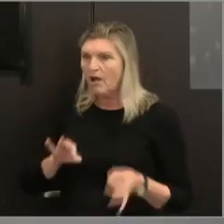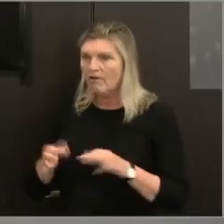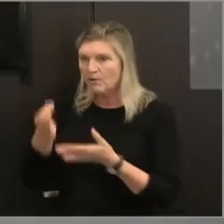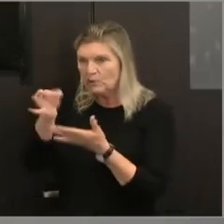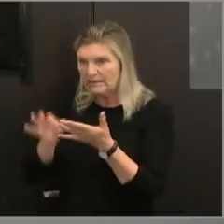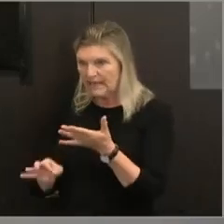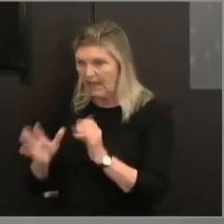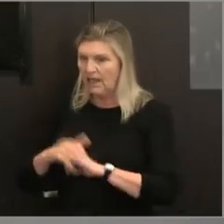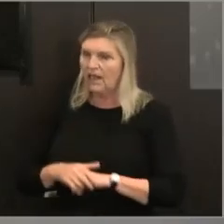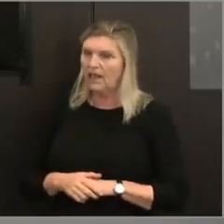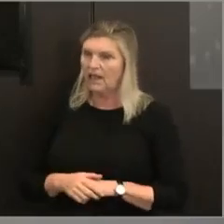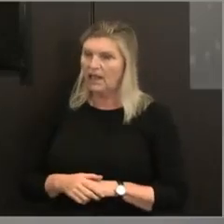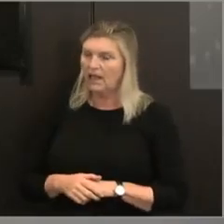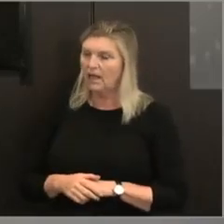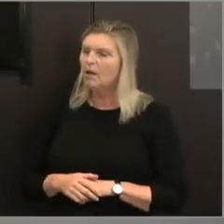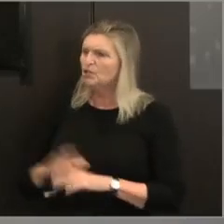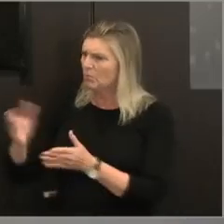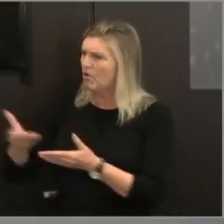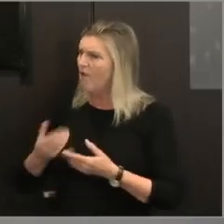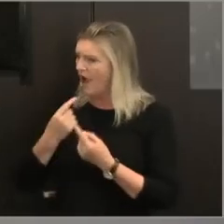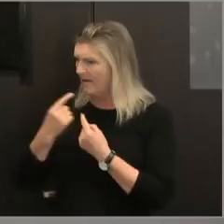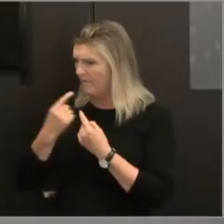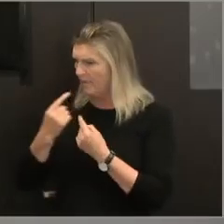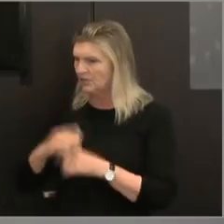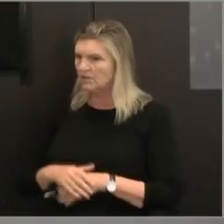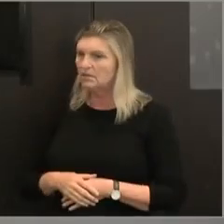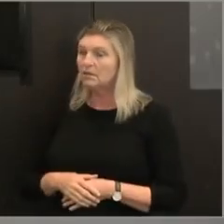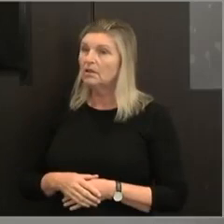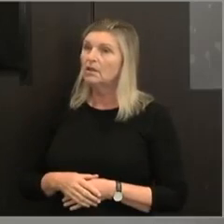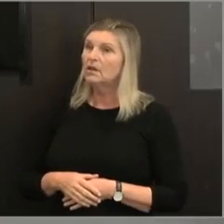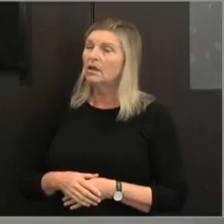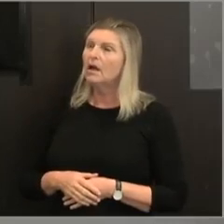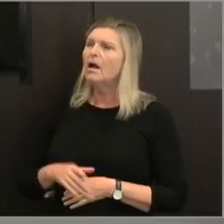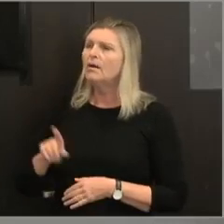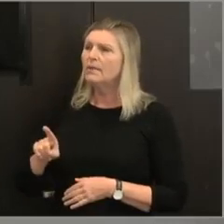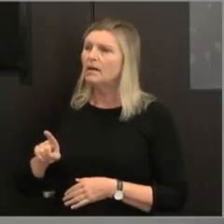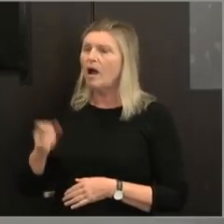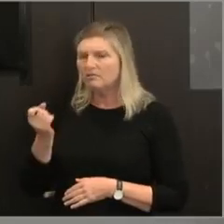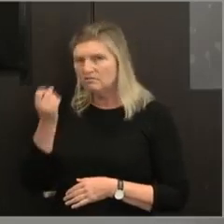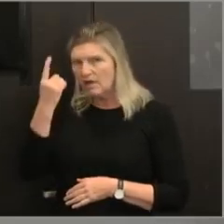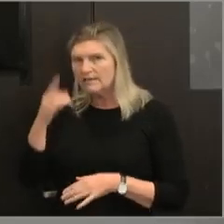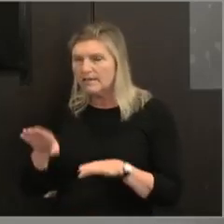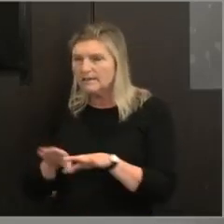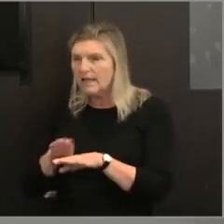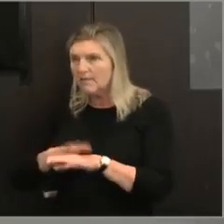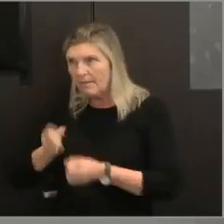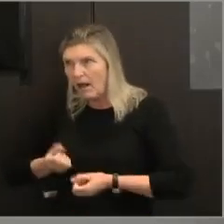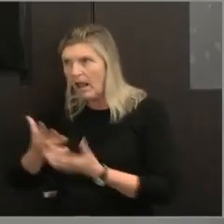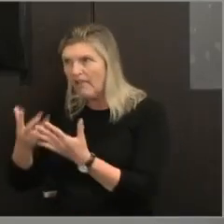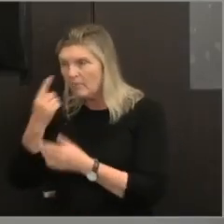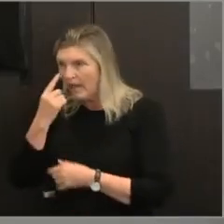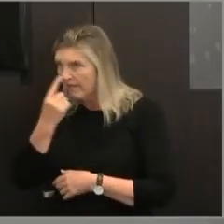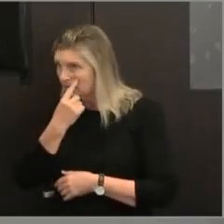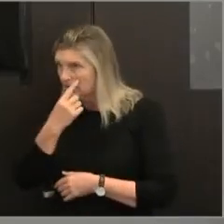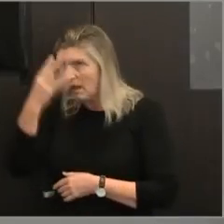I did want to begin there because I say that in presenting my brief, I am mindful and respectful of the evidence that we're